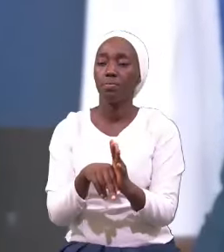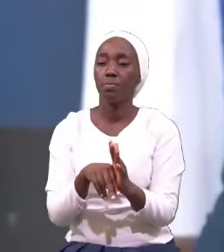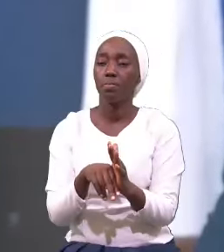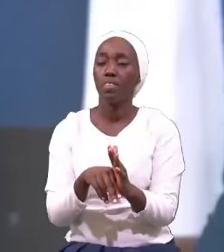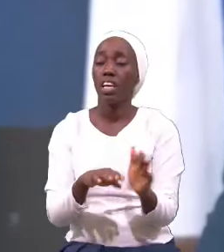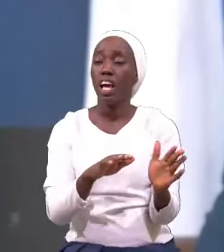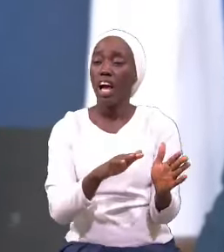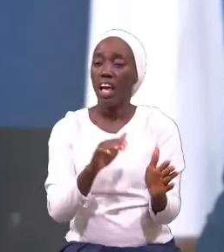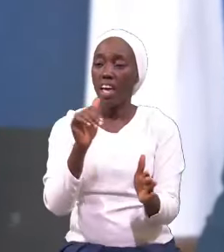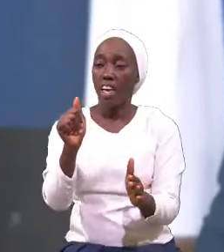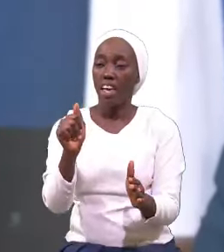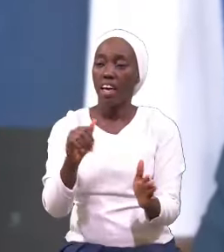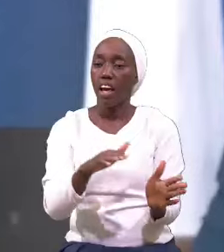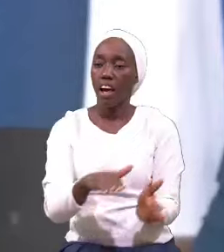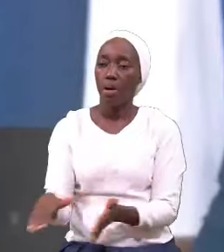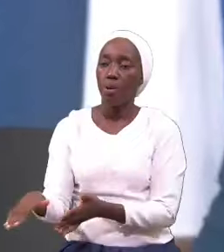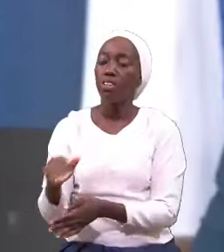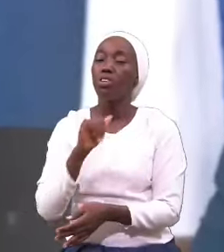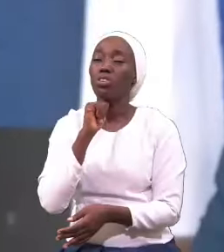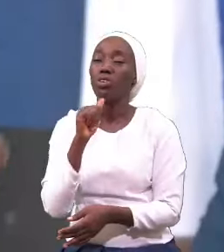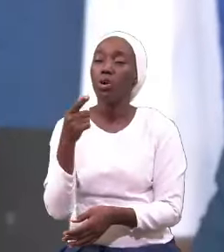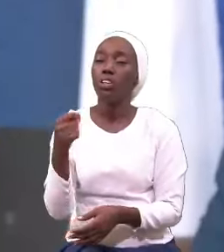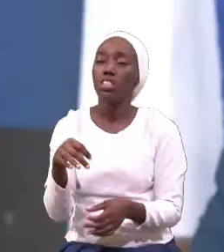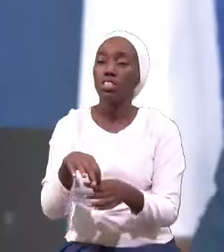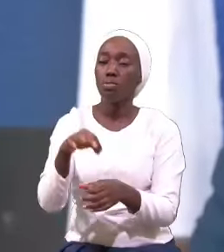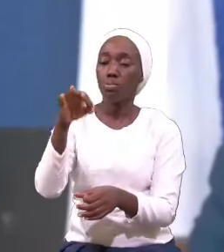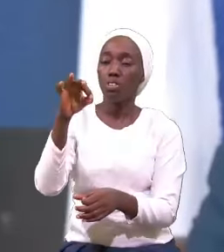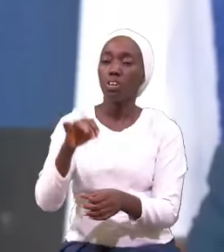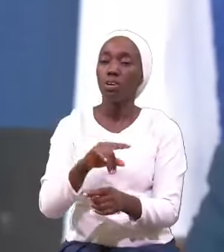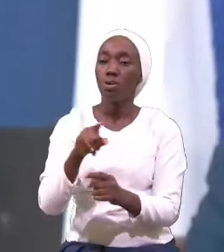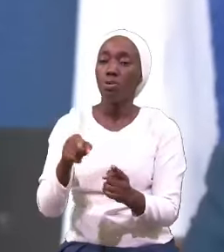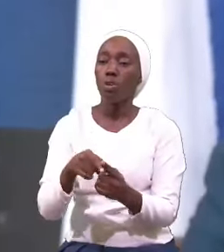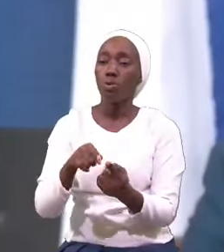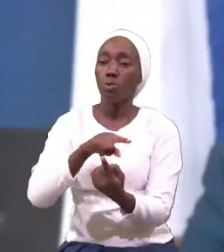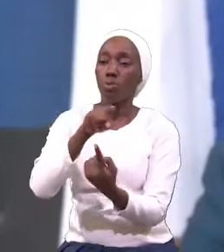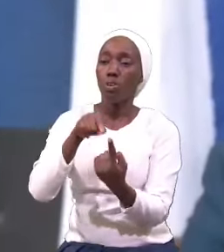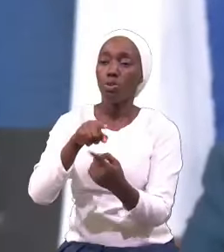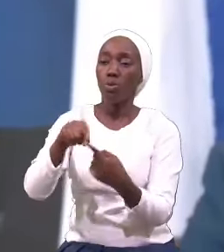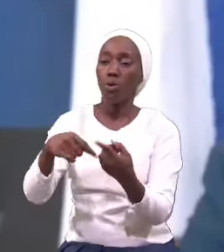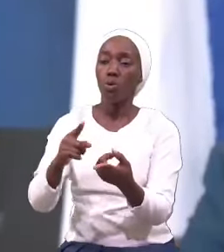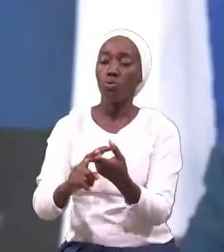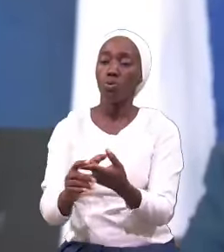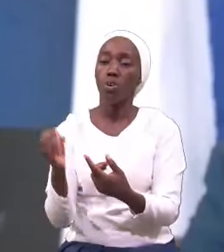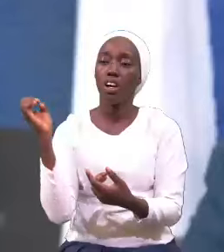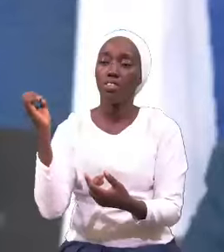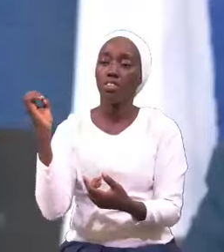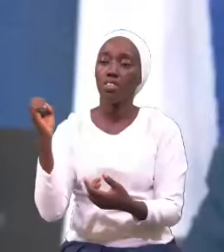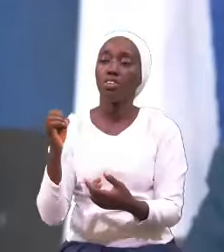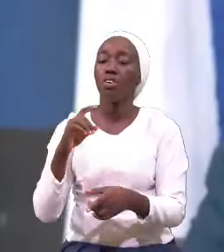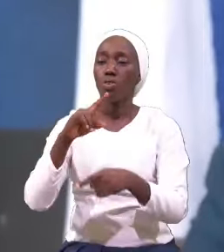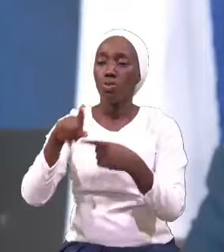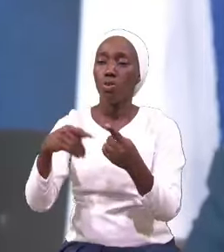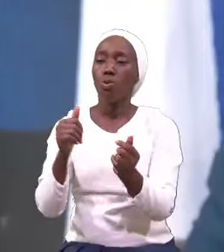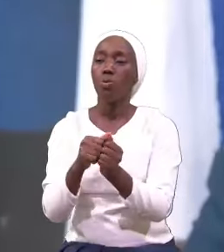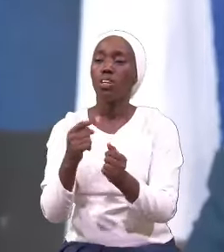Abandon not the Spirit. When you are going to evangelize, no, you are going with the power of